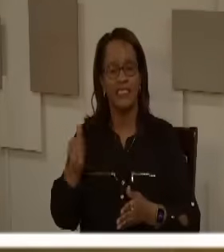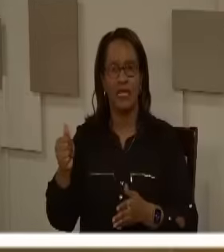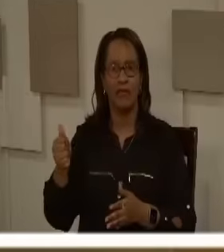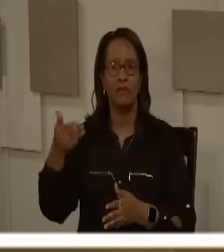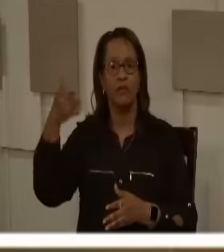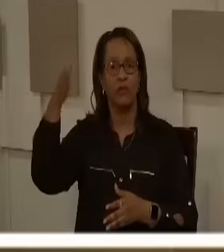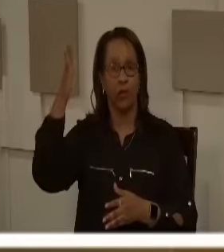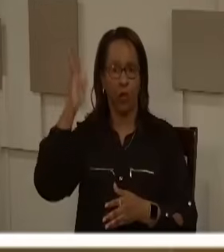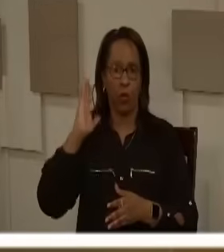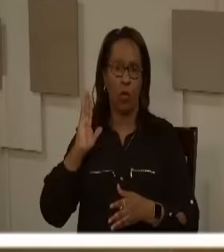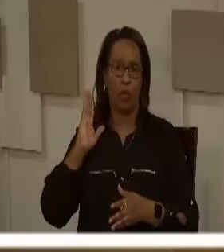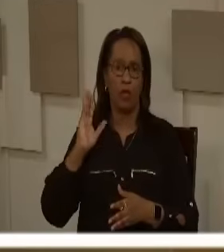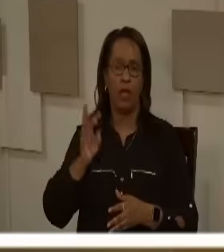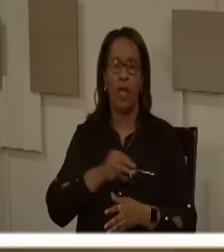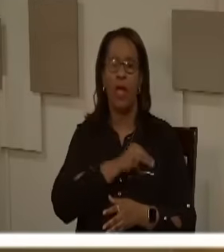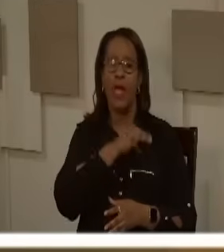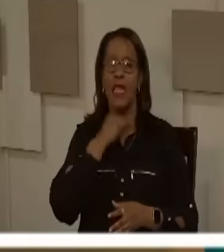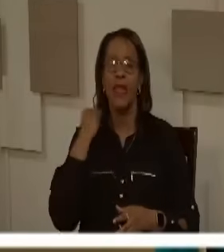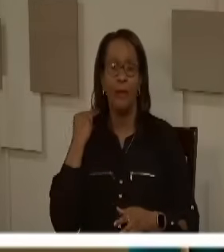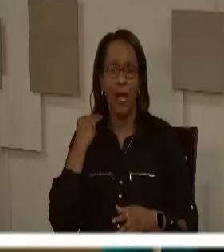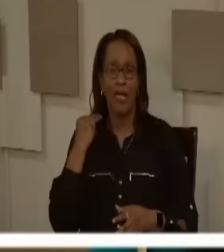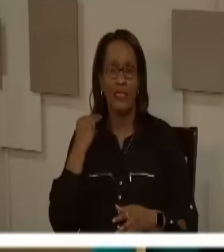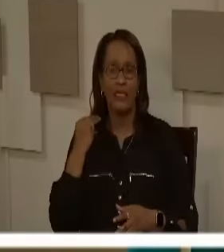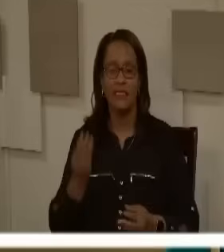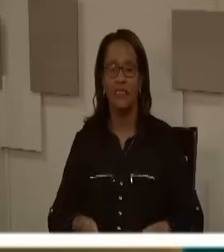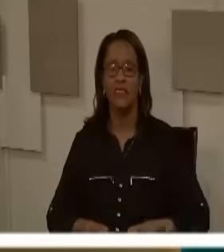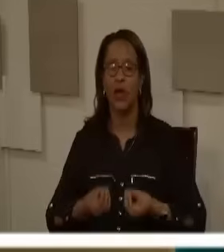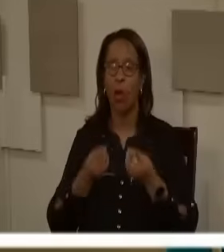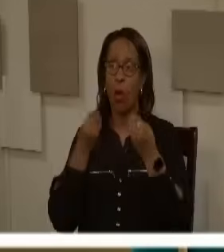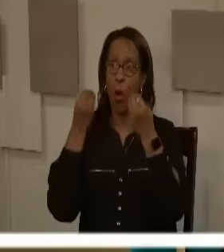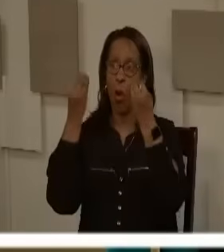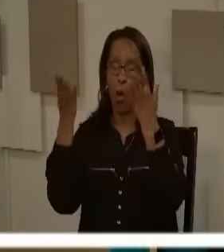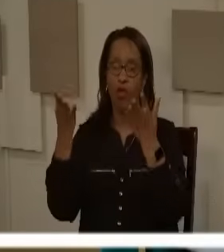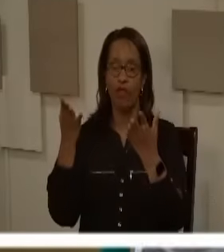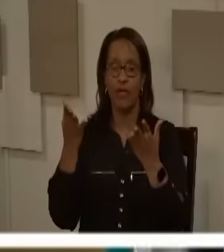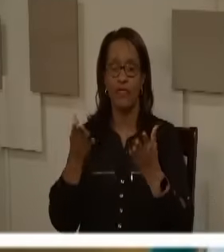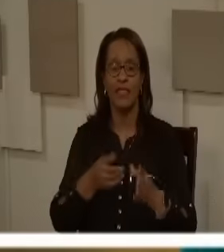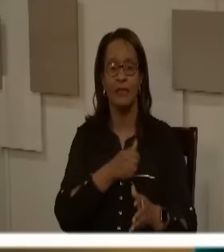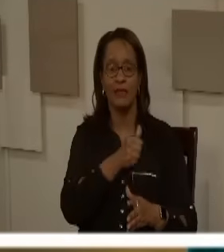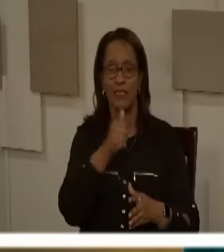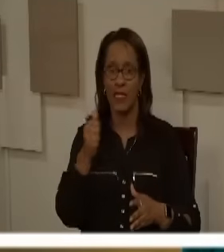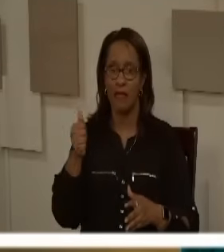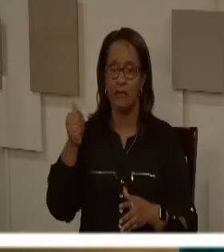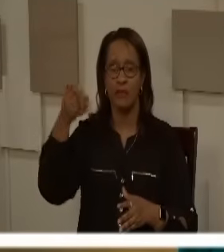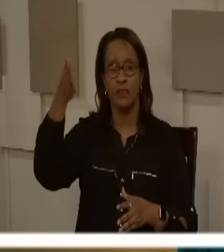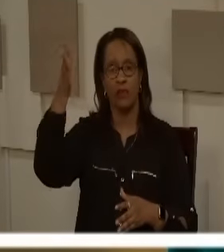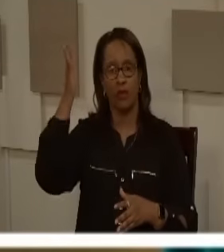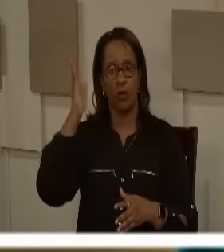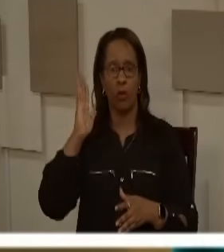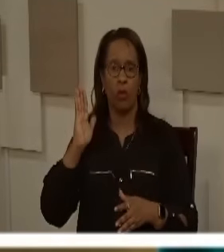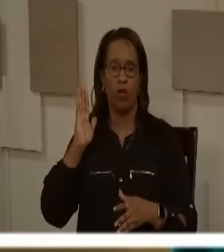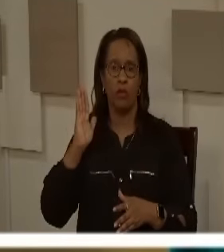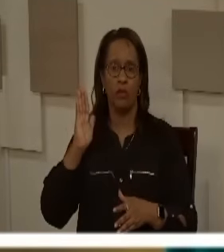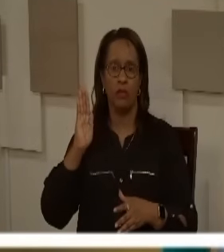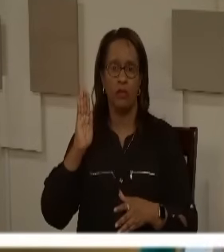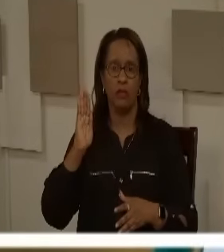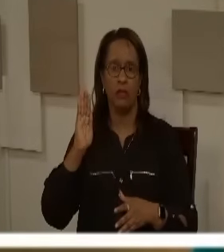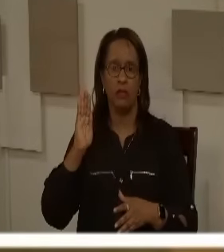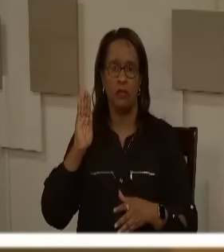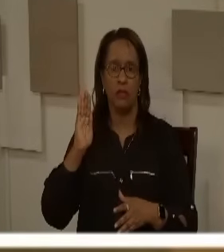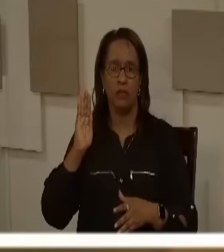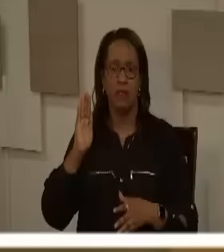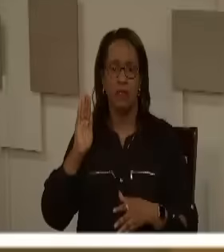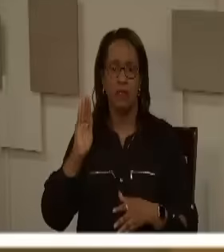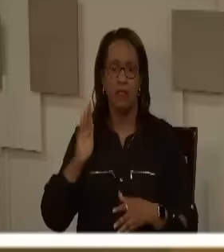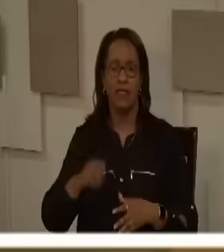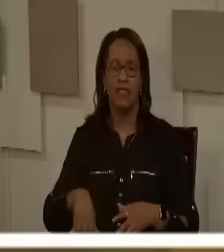gave their life and lived the gospel to the nth degree in shedding their blood